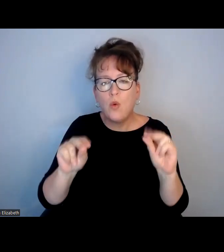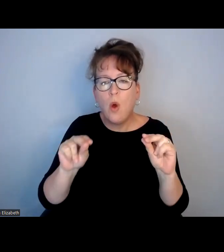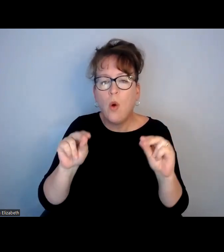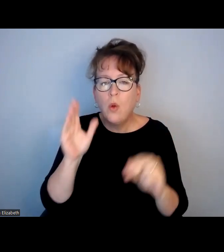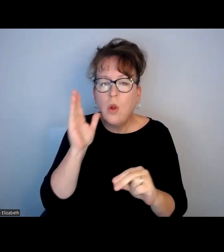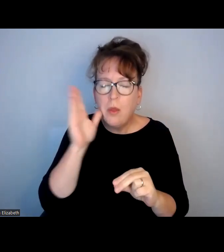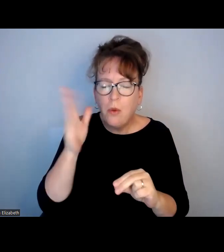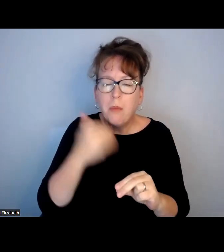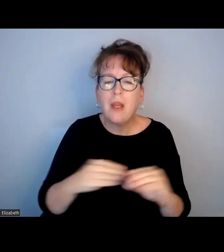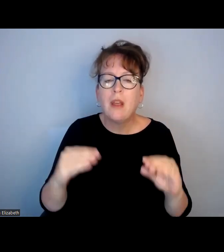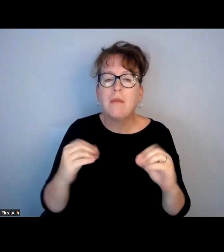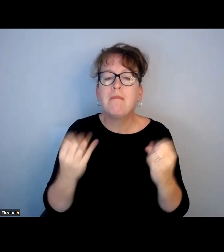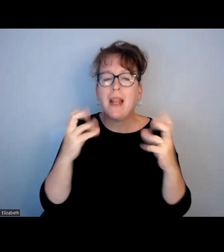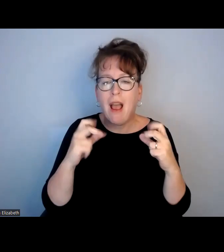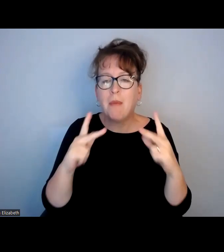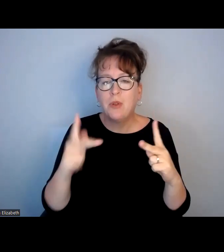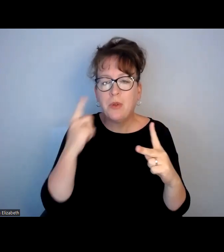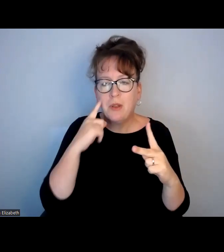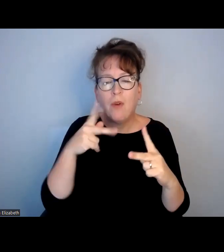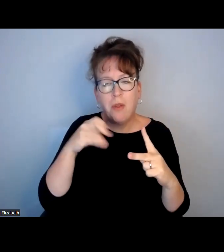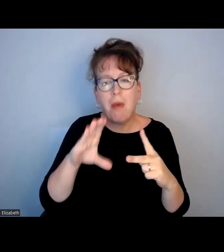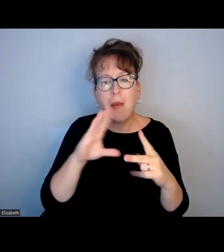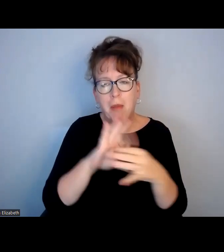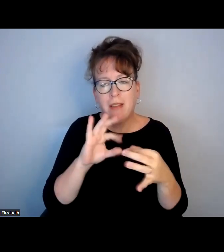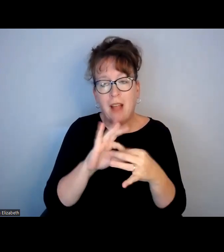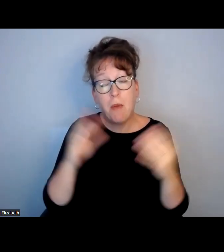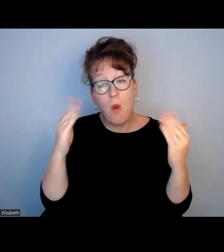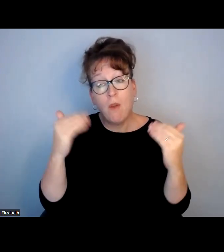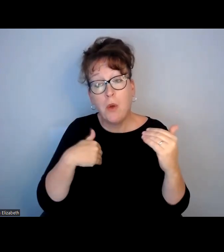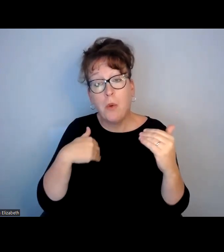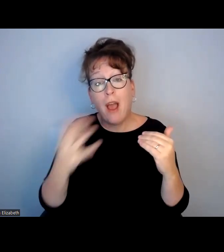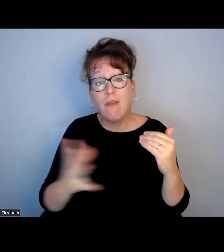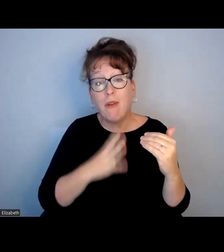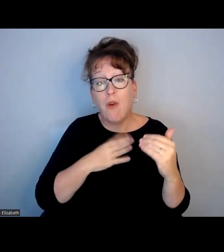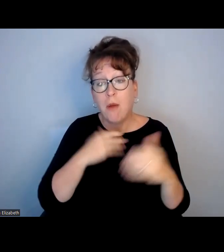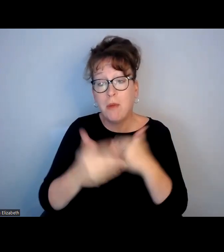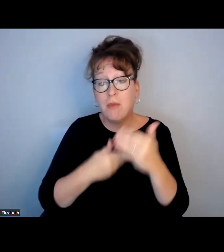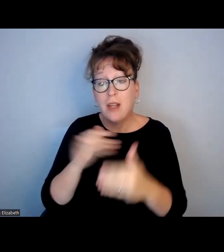opportunities for the public to engage, and I'm very hopeful that we'll have a formal engagement process sometime next year.